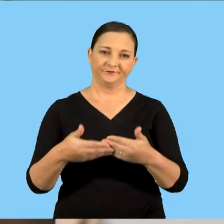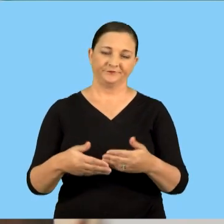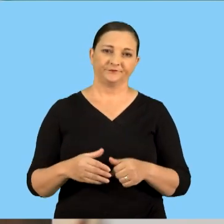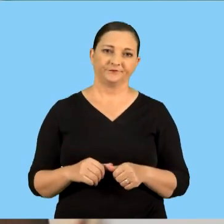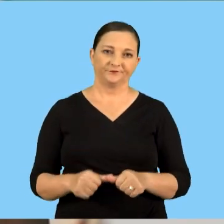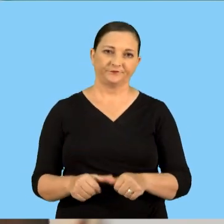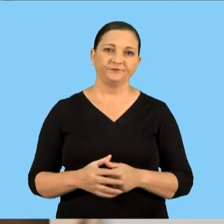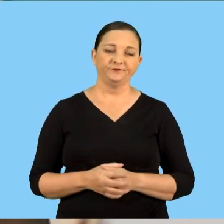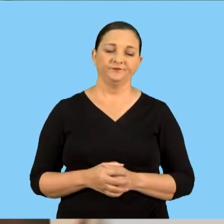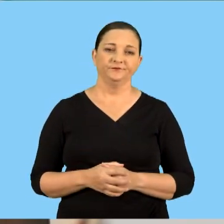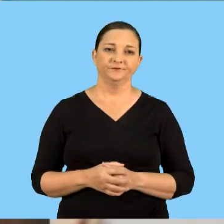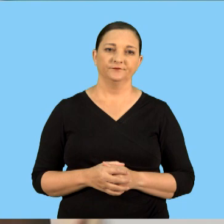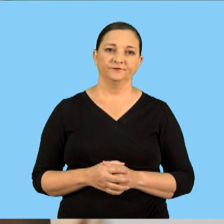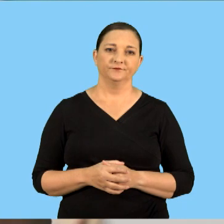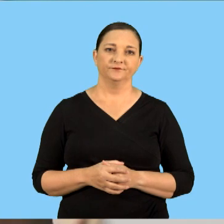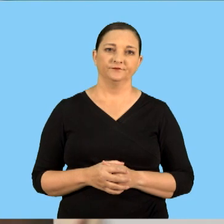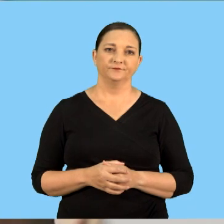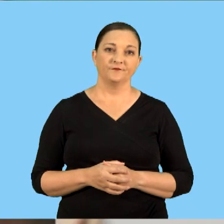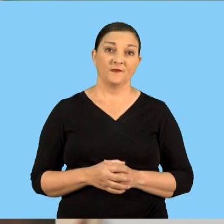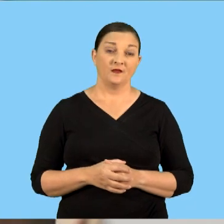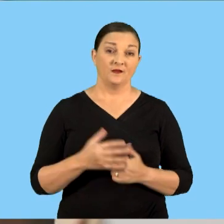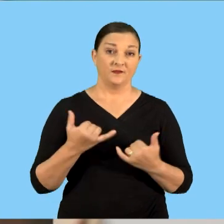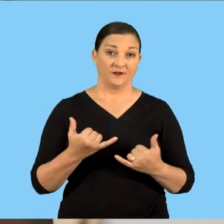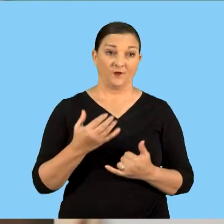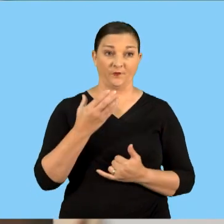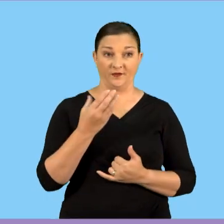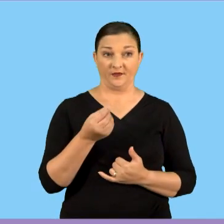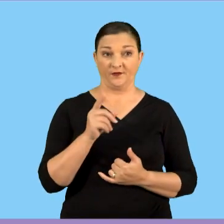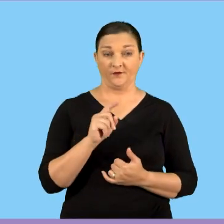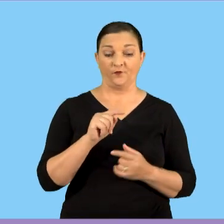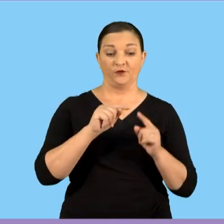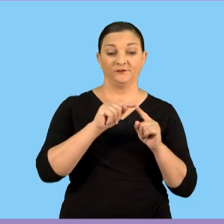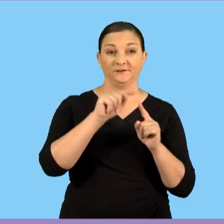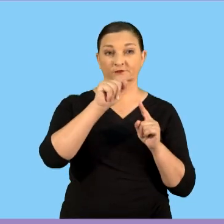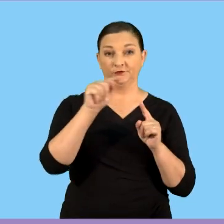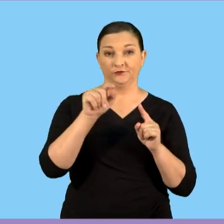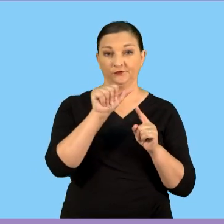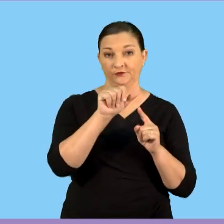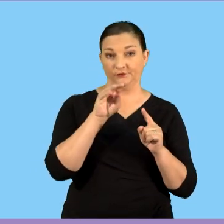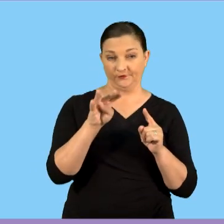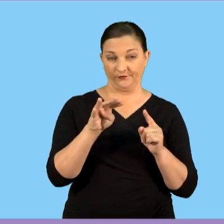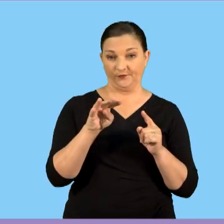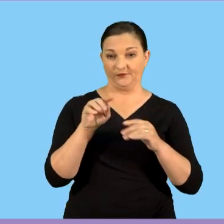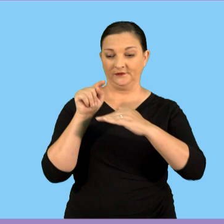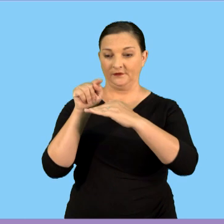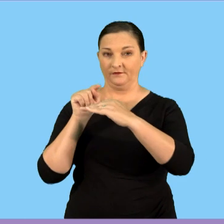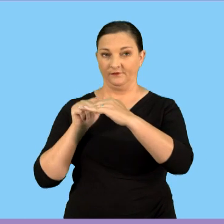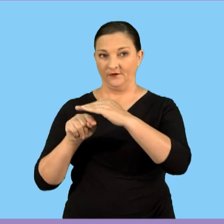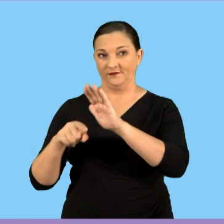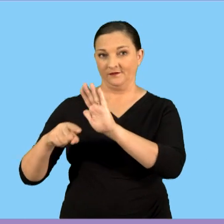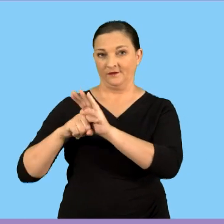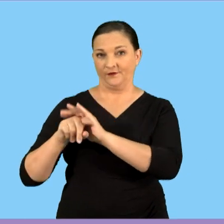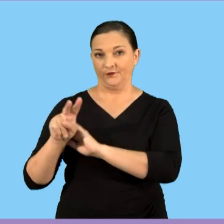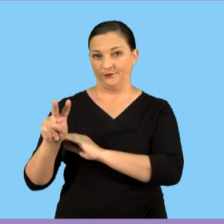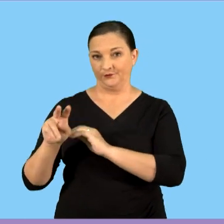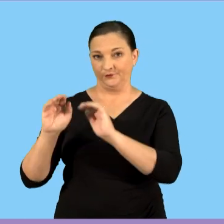Let's move on to more questions. Now, we have there the square root of 64 divided by